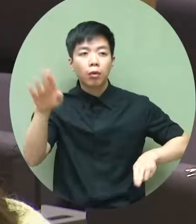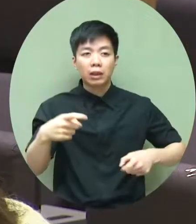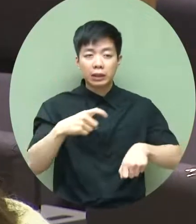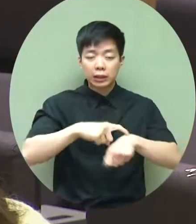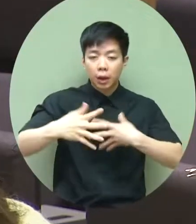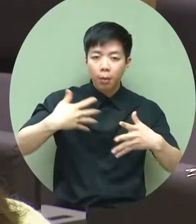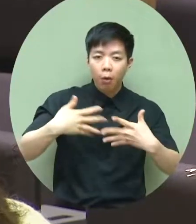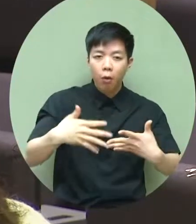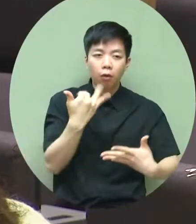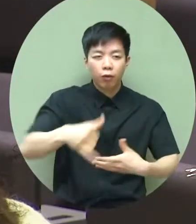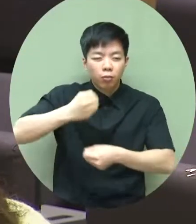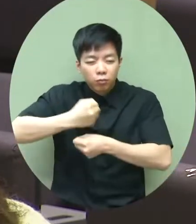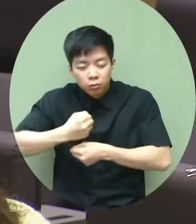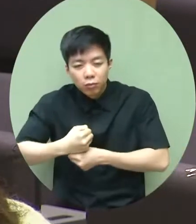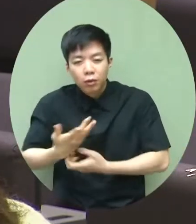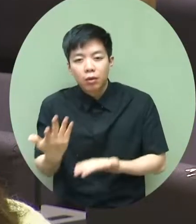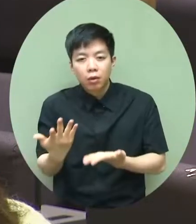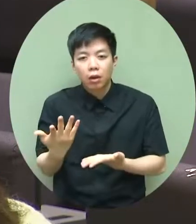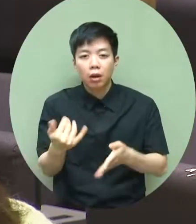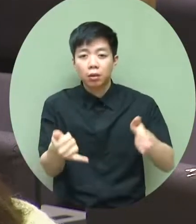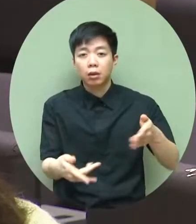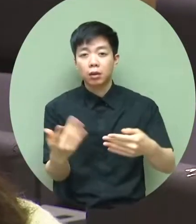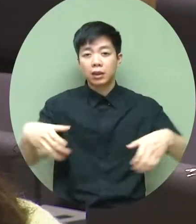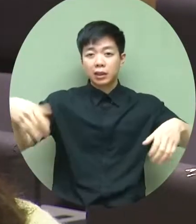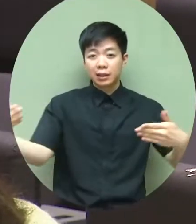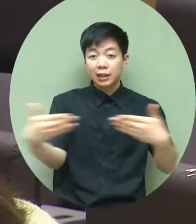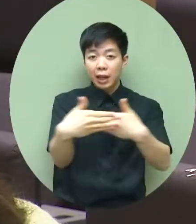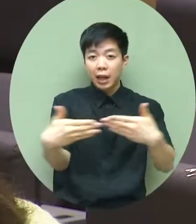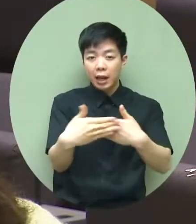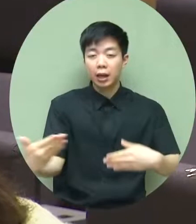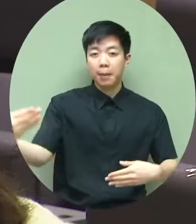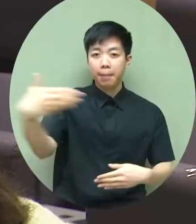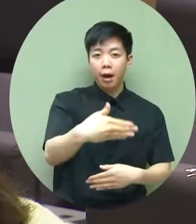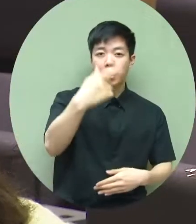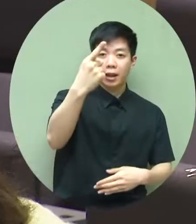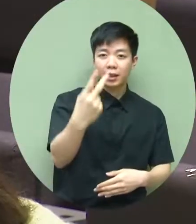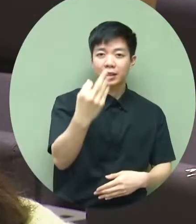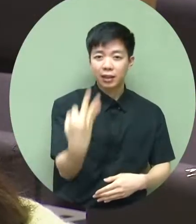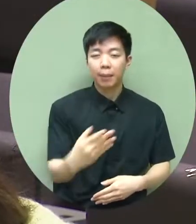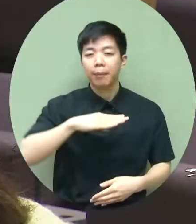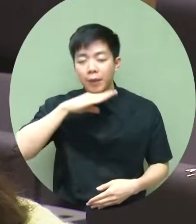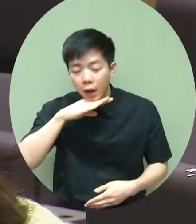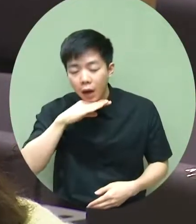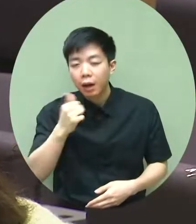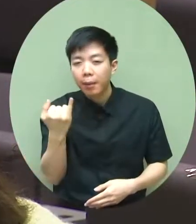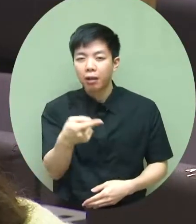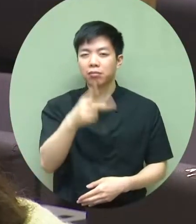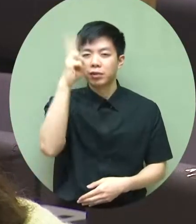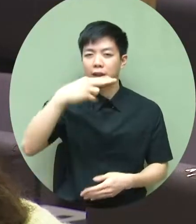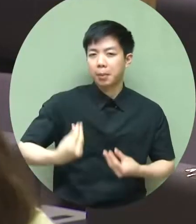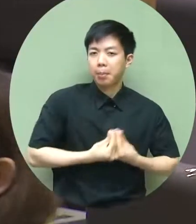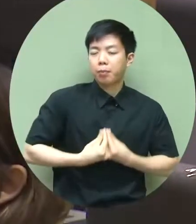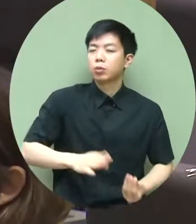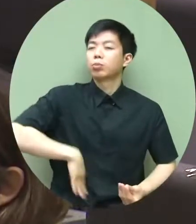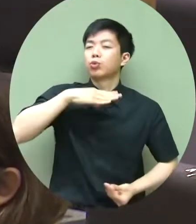hours, when people need to commute, well, they may have to wait like 2-3 trains. They may not be able to get onto